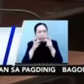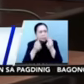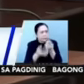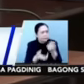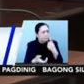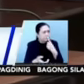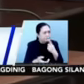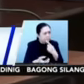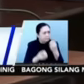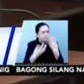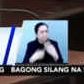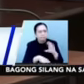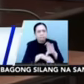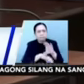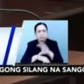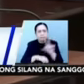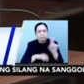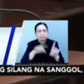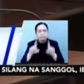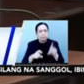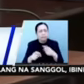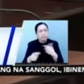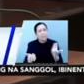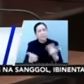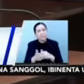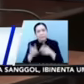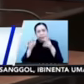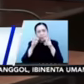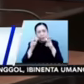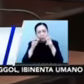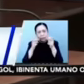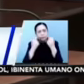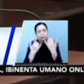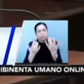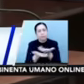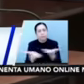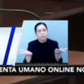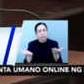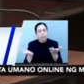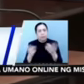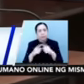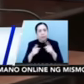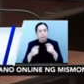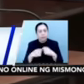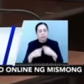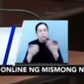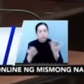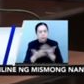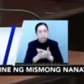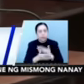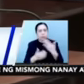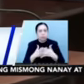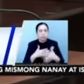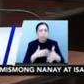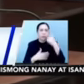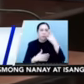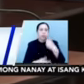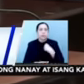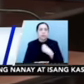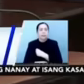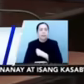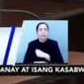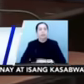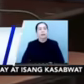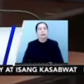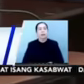Senate presidency, and again, I listen to them today. As we head into a new period for the Senate, I